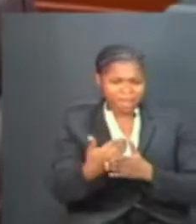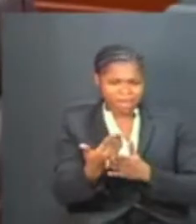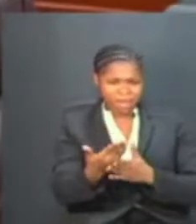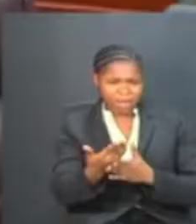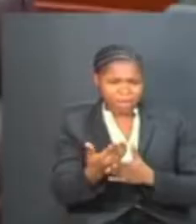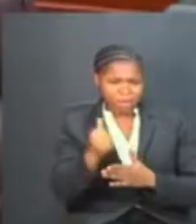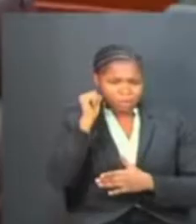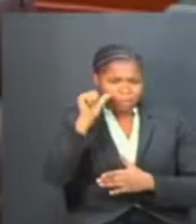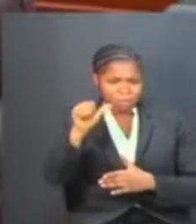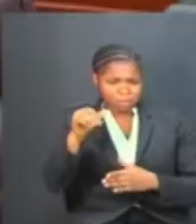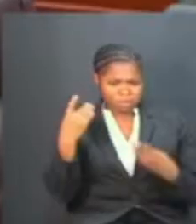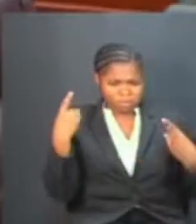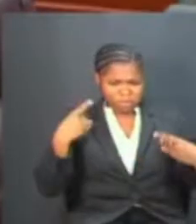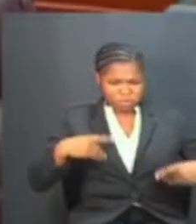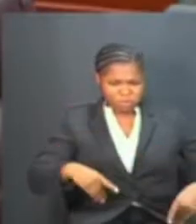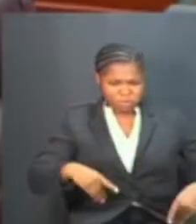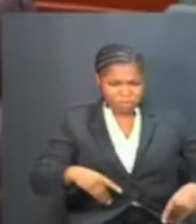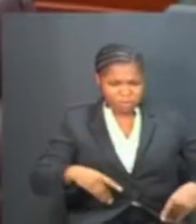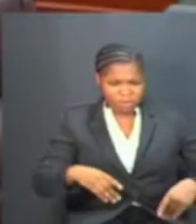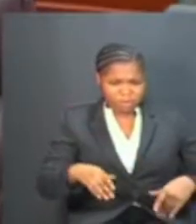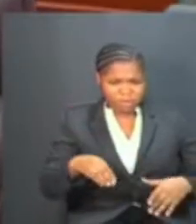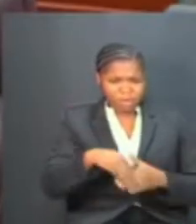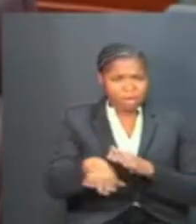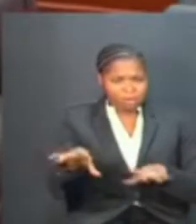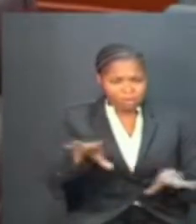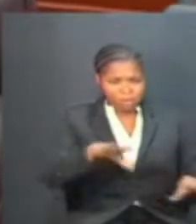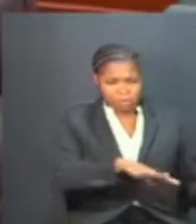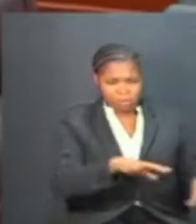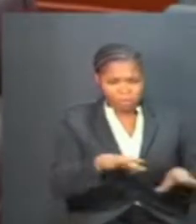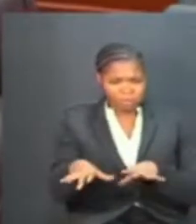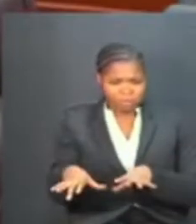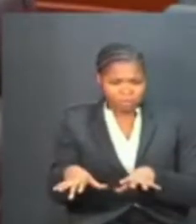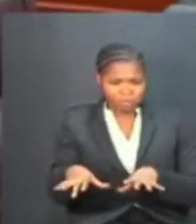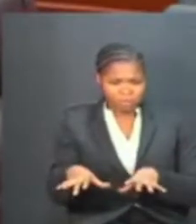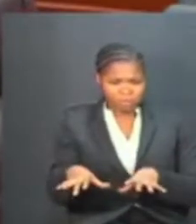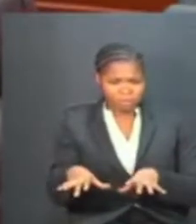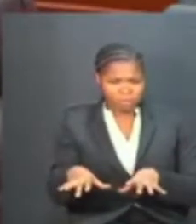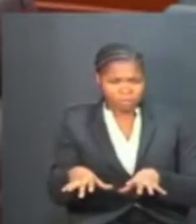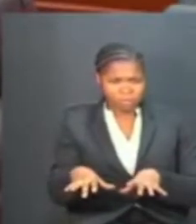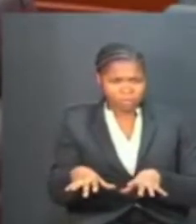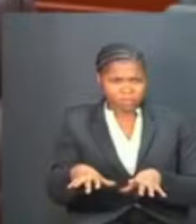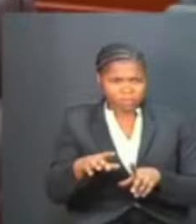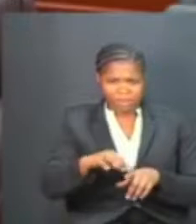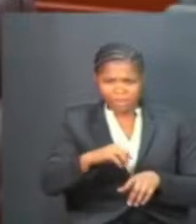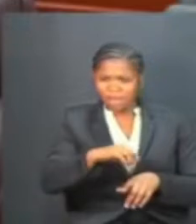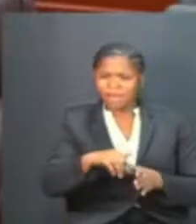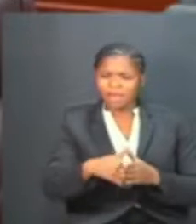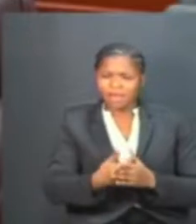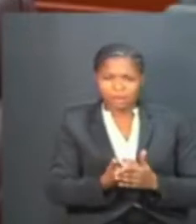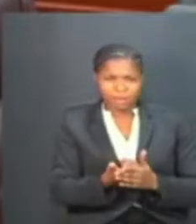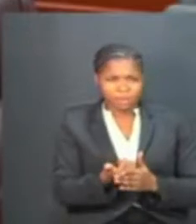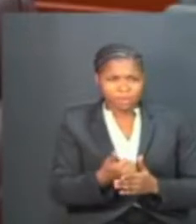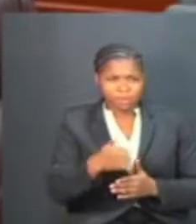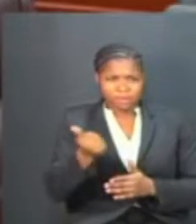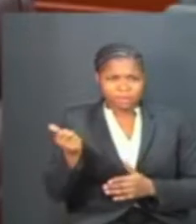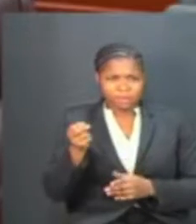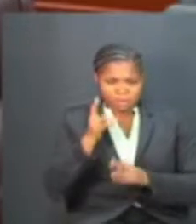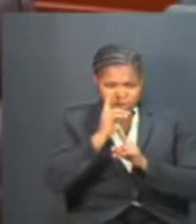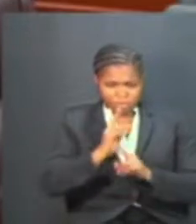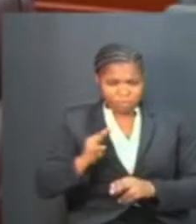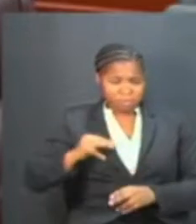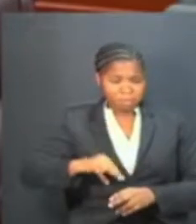in fugu, and that the way Ajia Ladi appears is how women are supposed to properly appear in fugu. It's